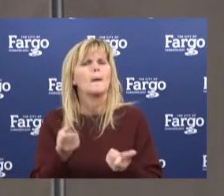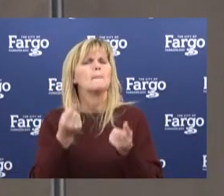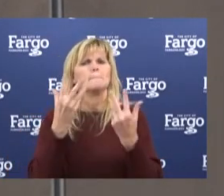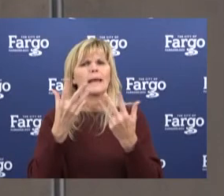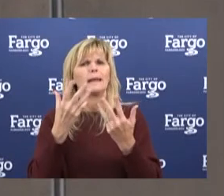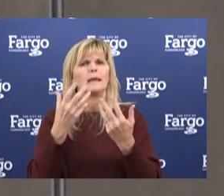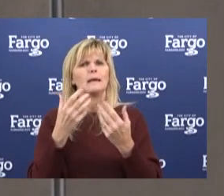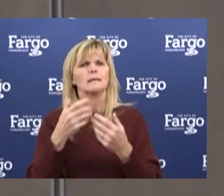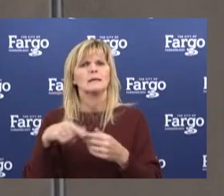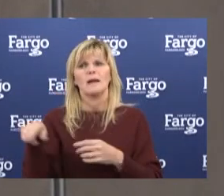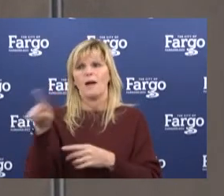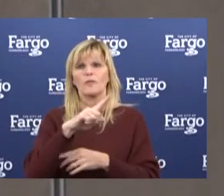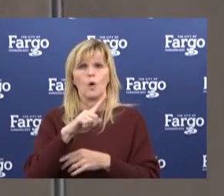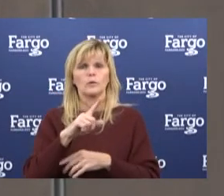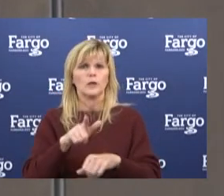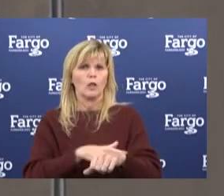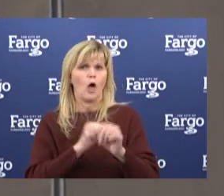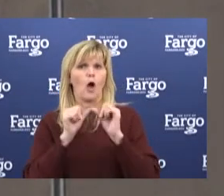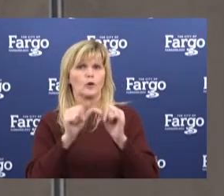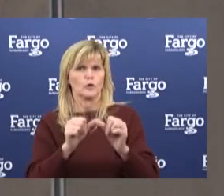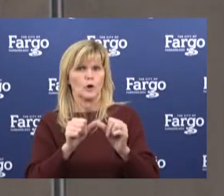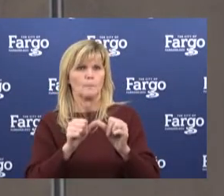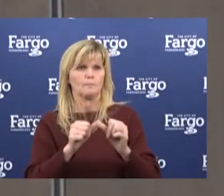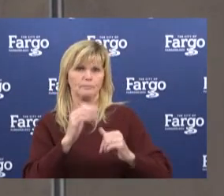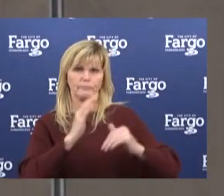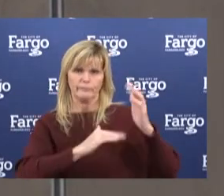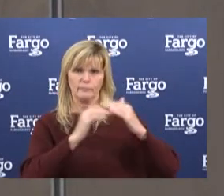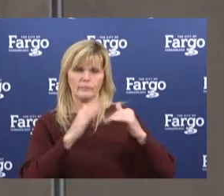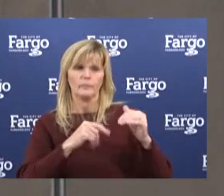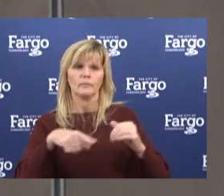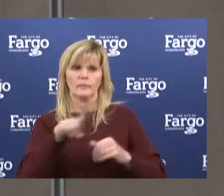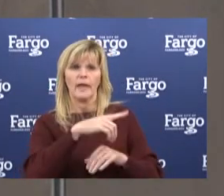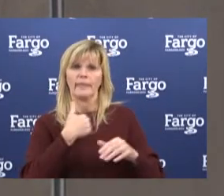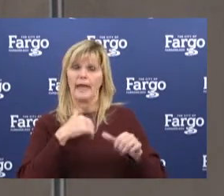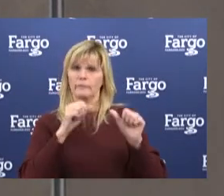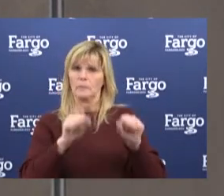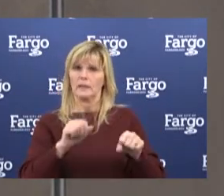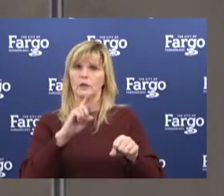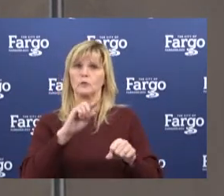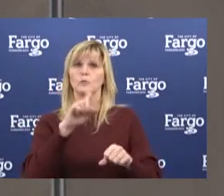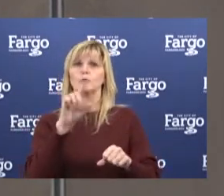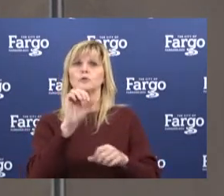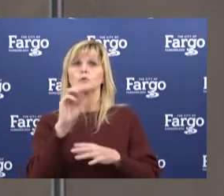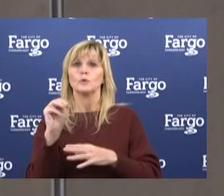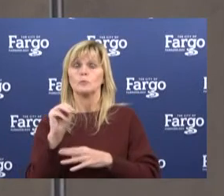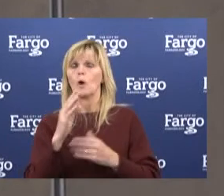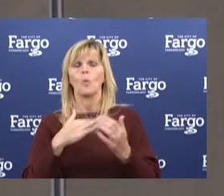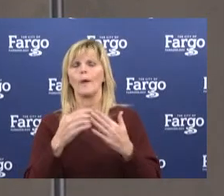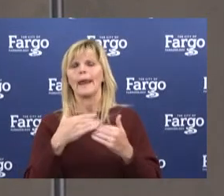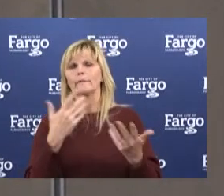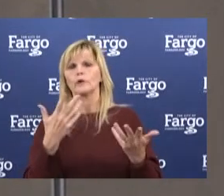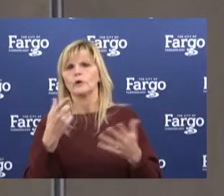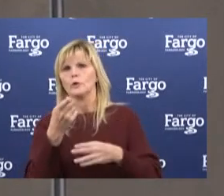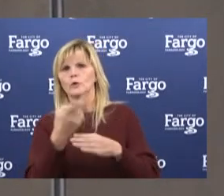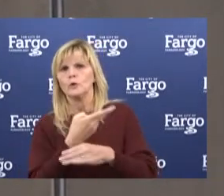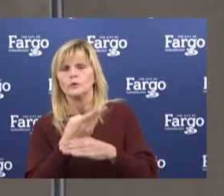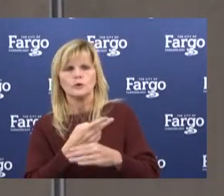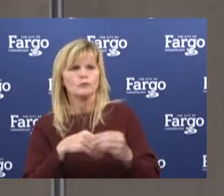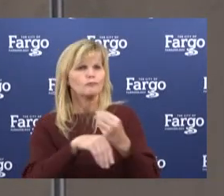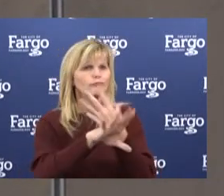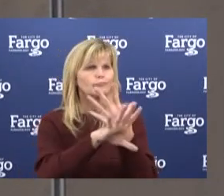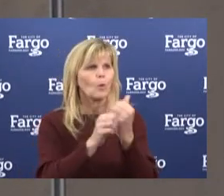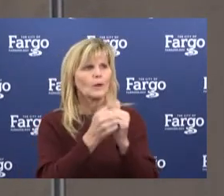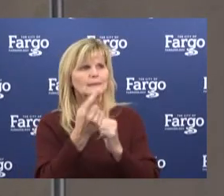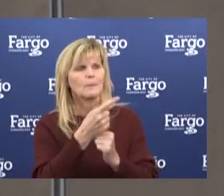care facilities now have the ability to do Zoom or whatever platform you're using to be able to see